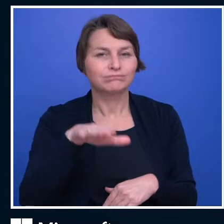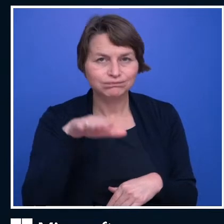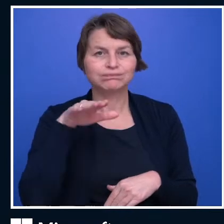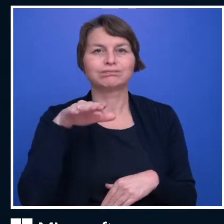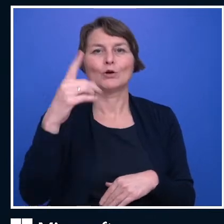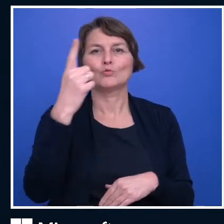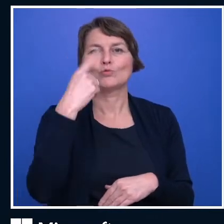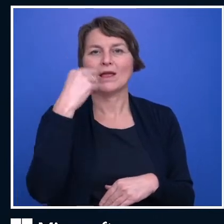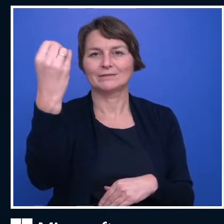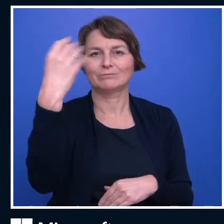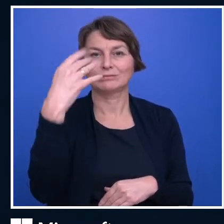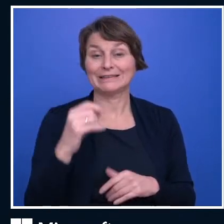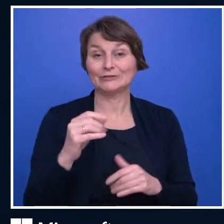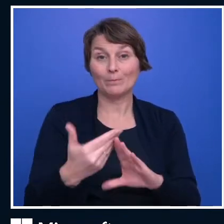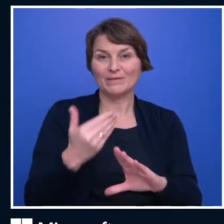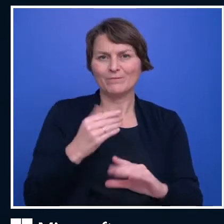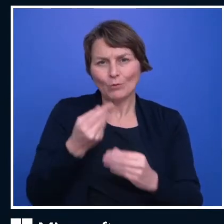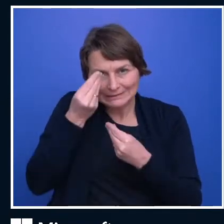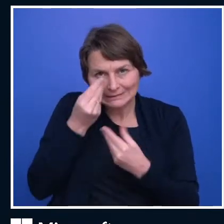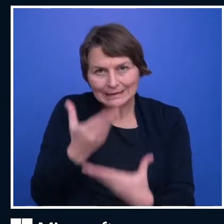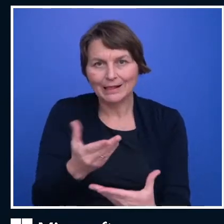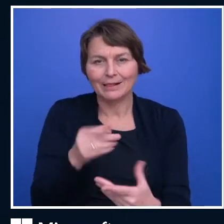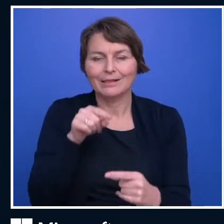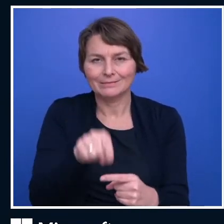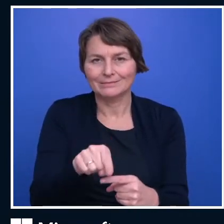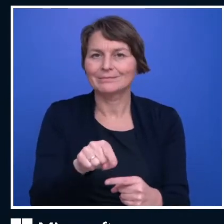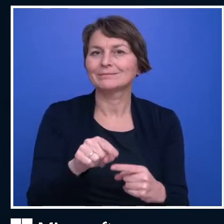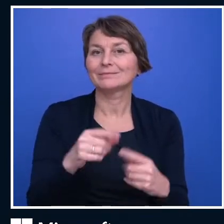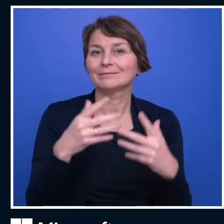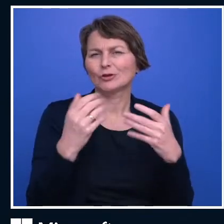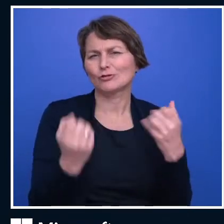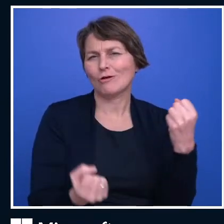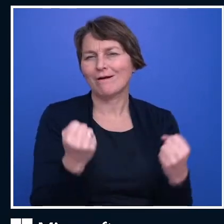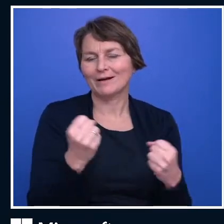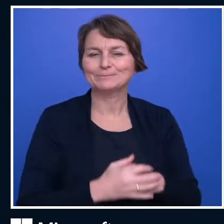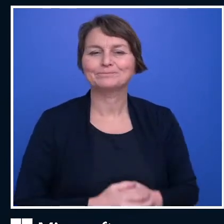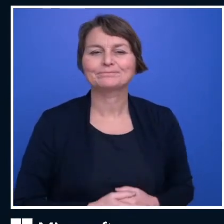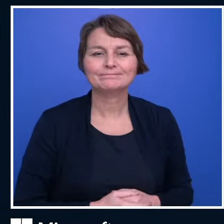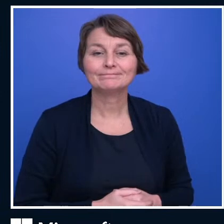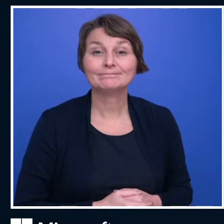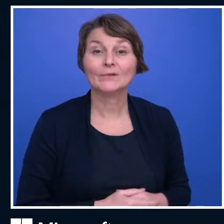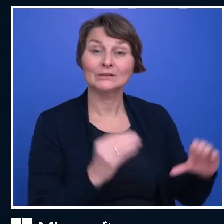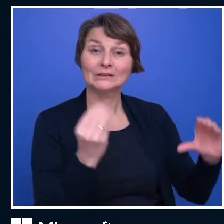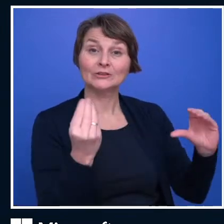after inputting the data, it is then analyzed by the computer. And so the data